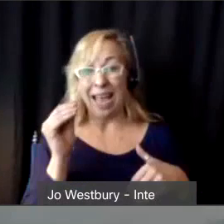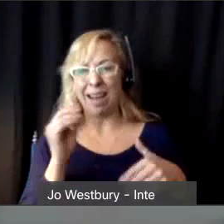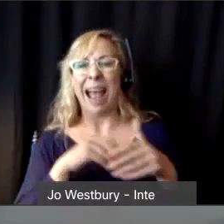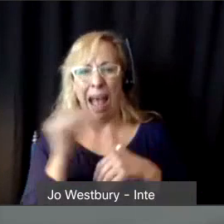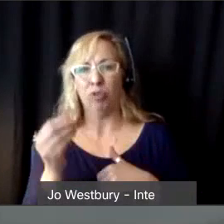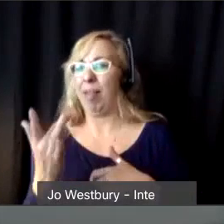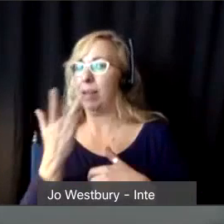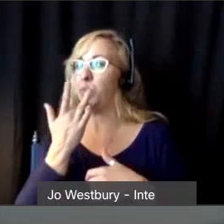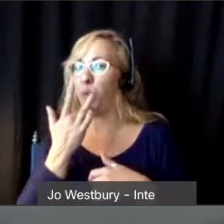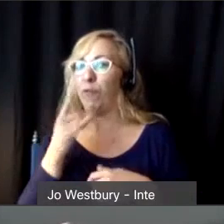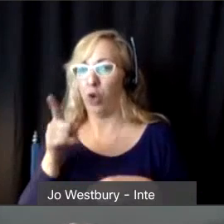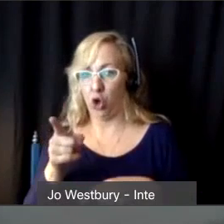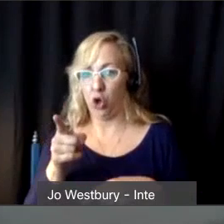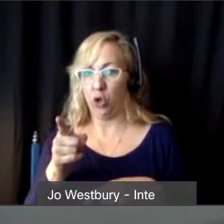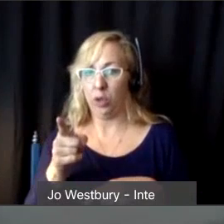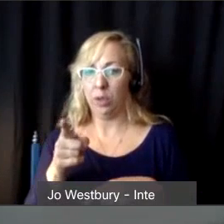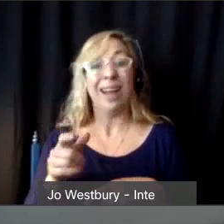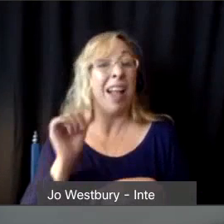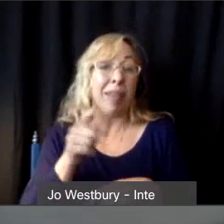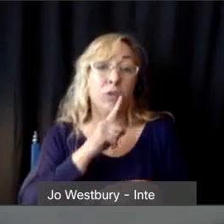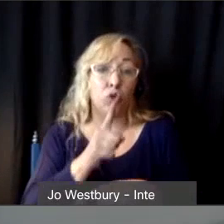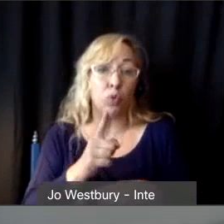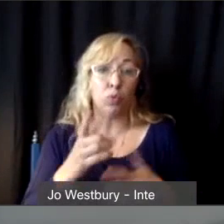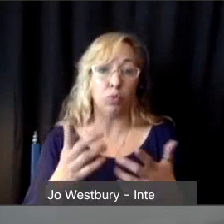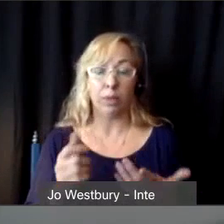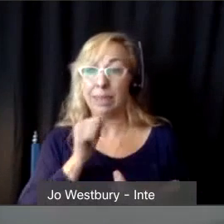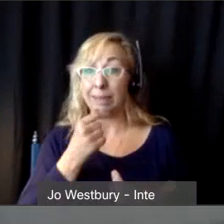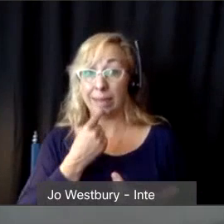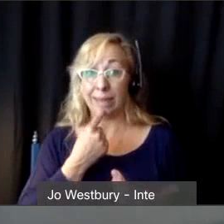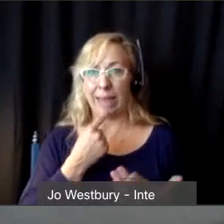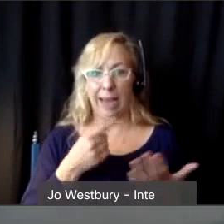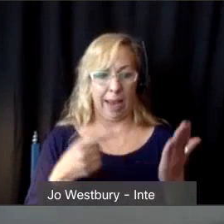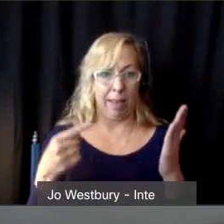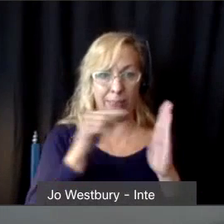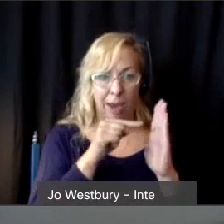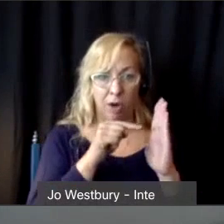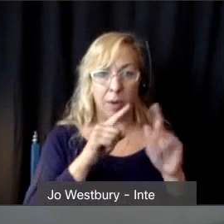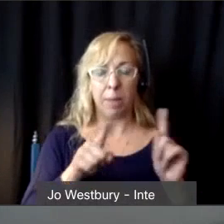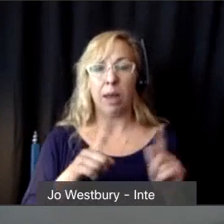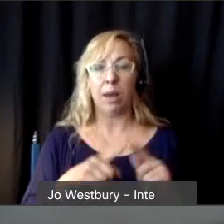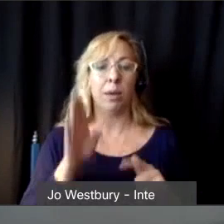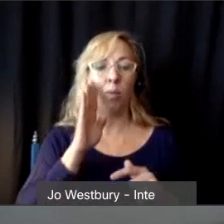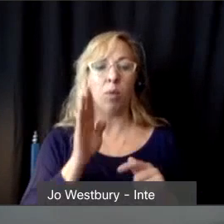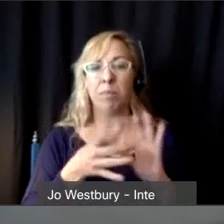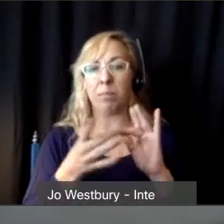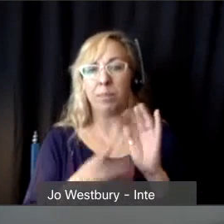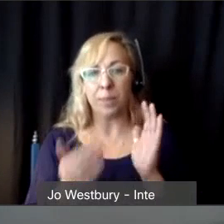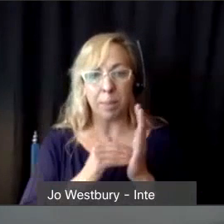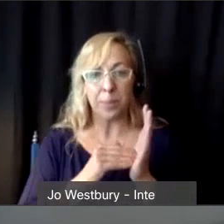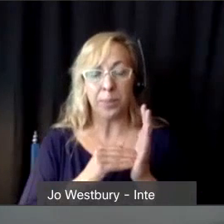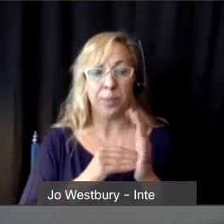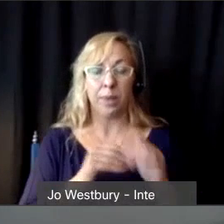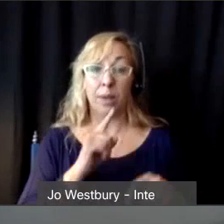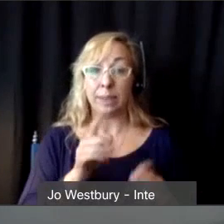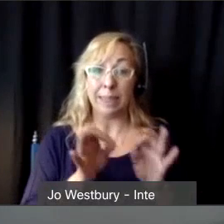true in every instance. I mean, that's also true. It doesn't say it here. I'll just repeat it because it is important